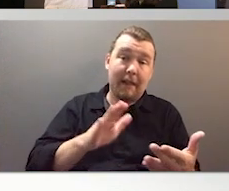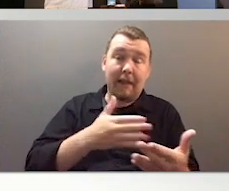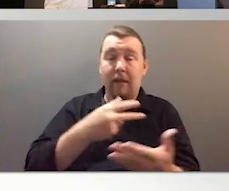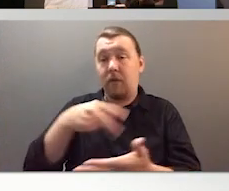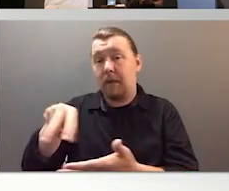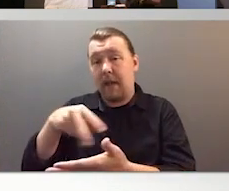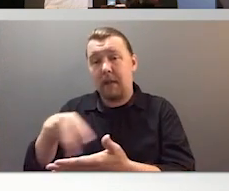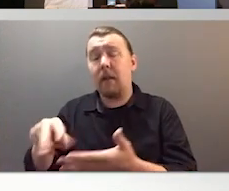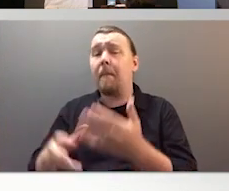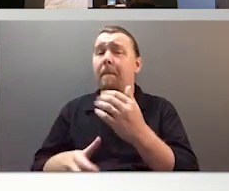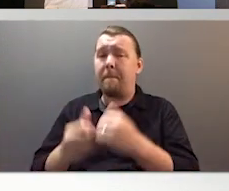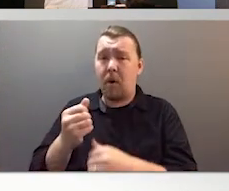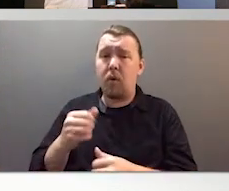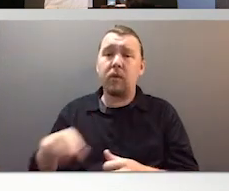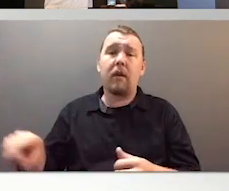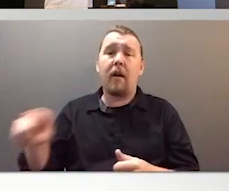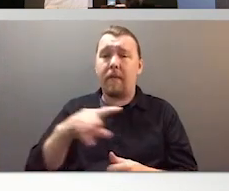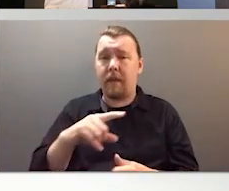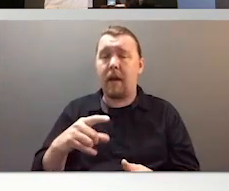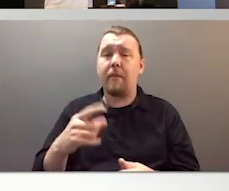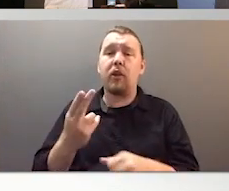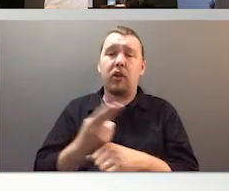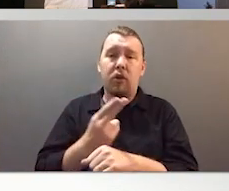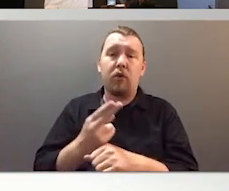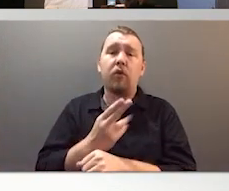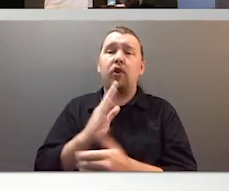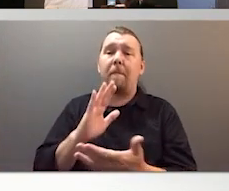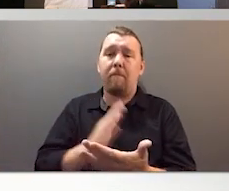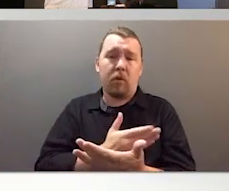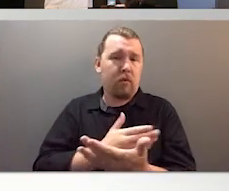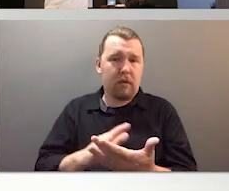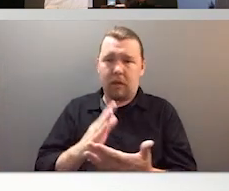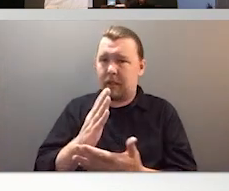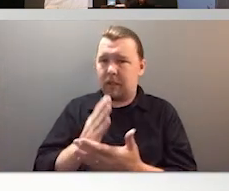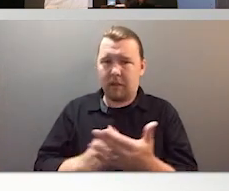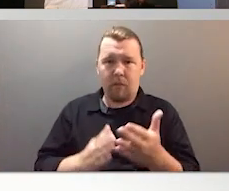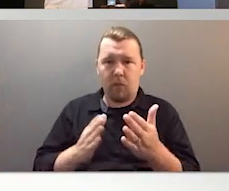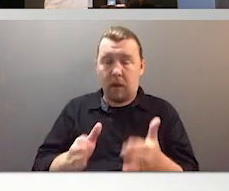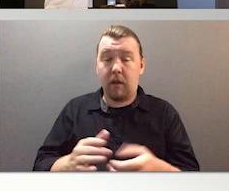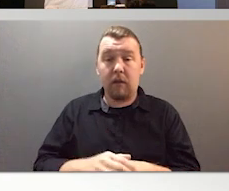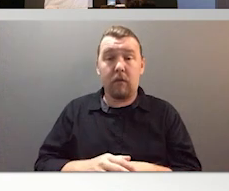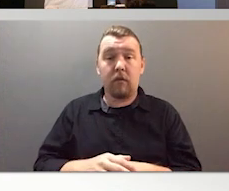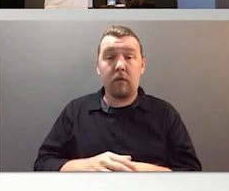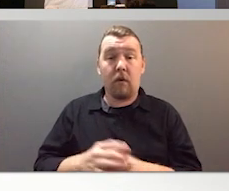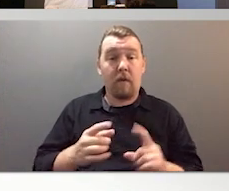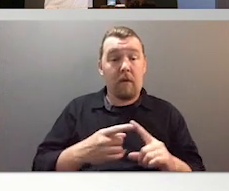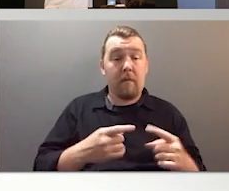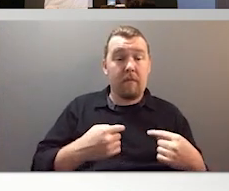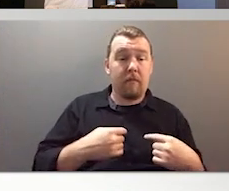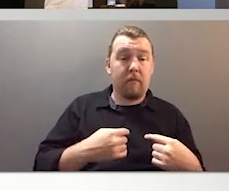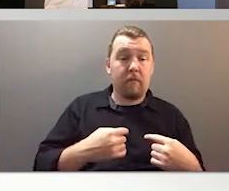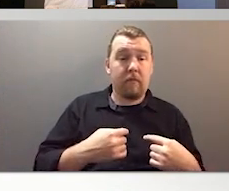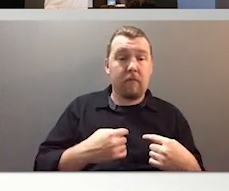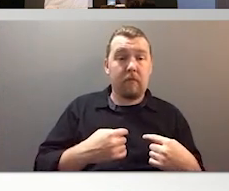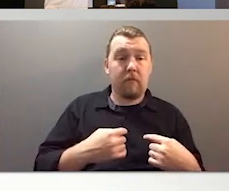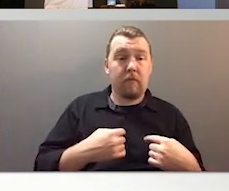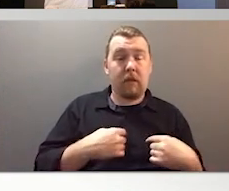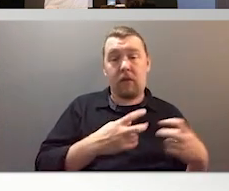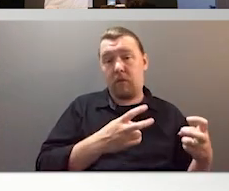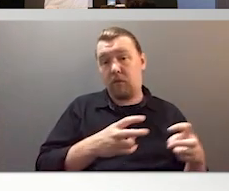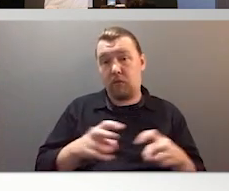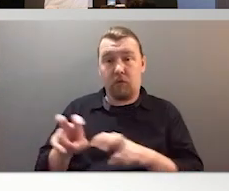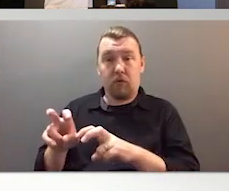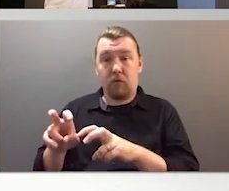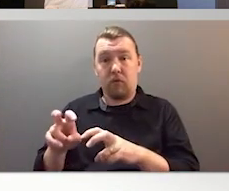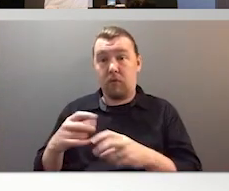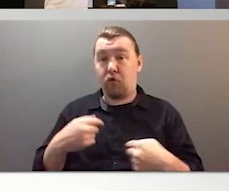music therapist? Do we, what can we incorporate throughout your day? And